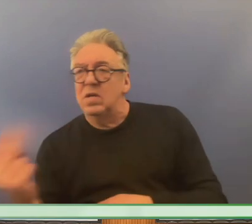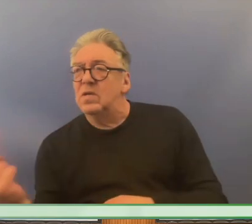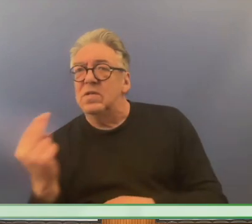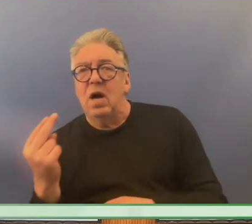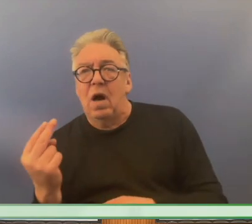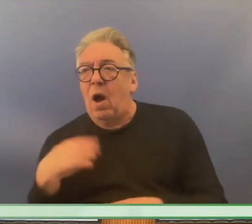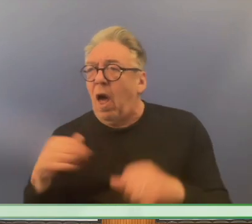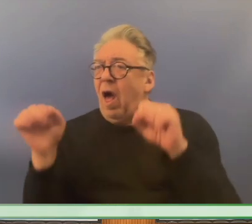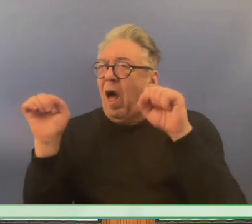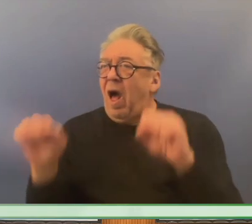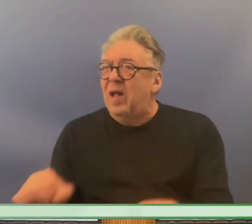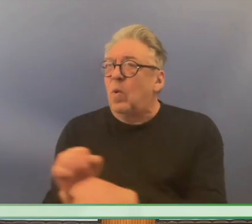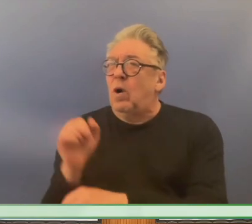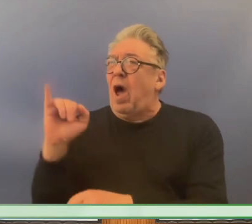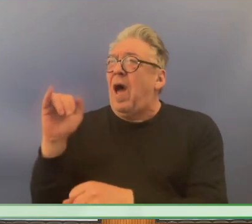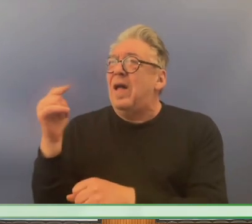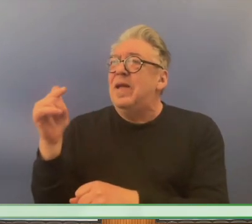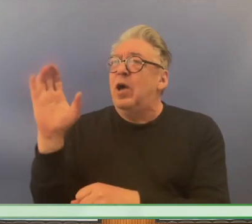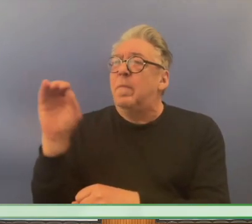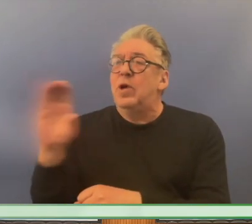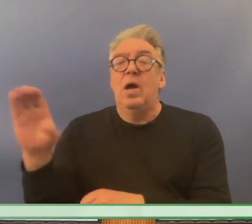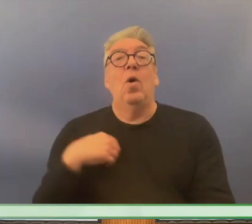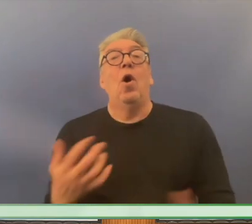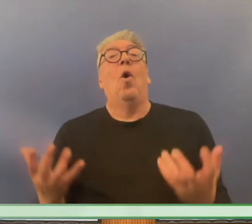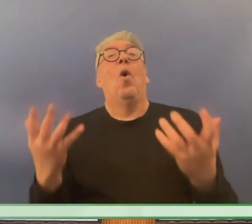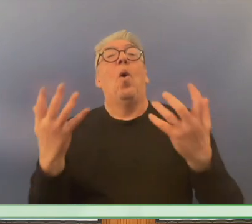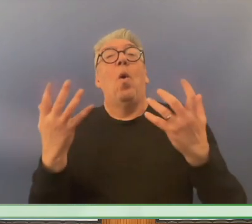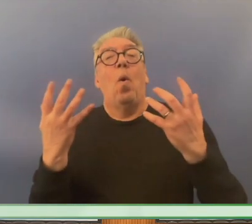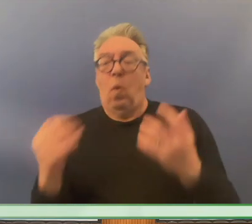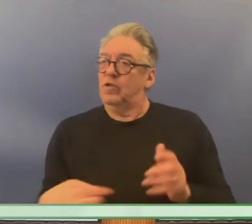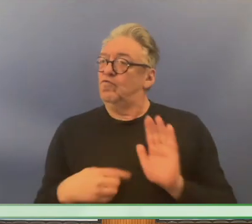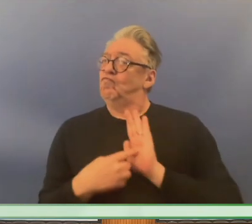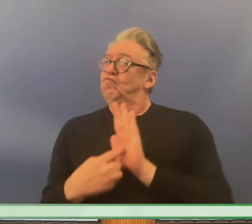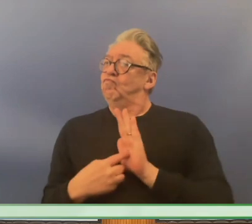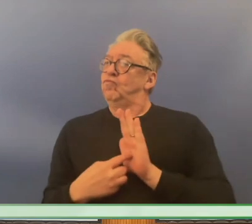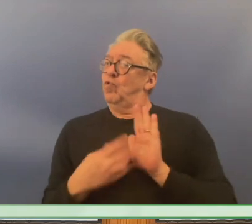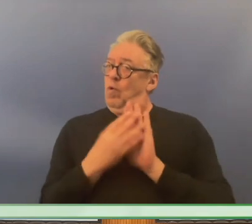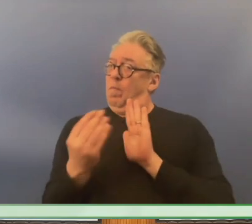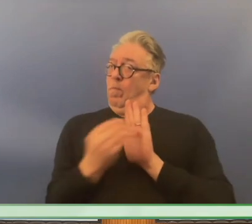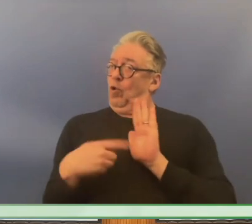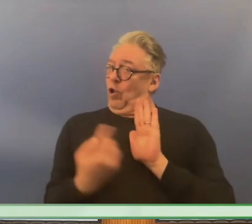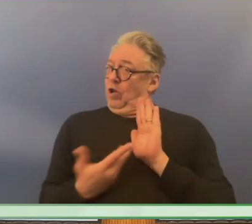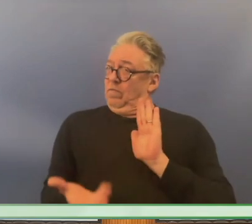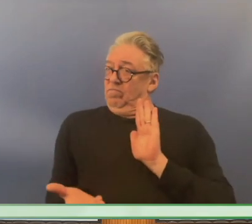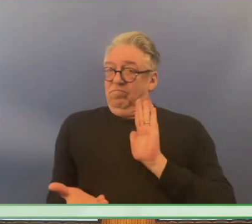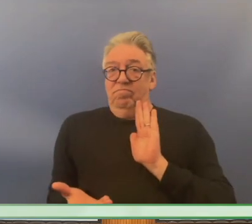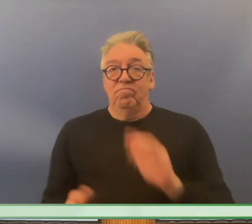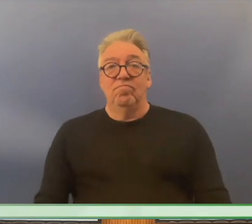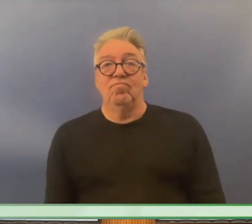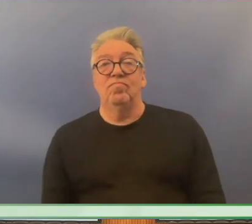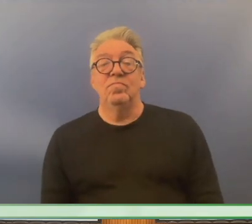for such a company, we want to produce those role models. We have cashed